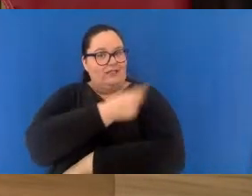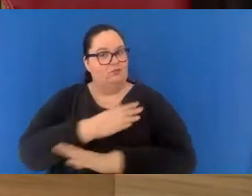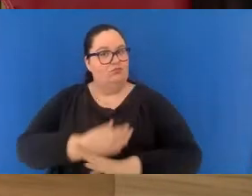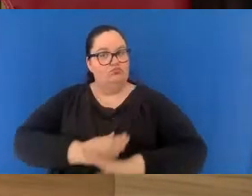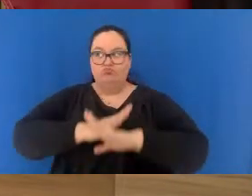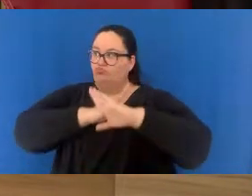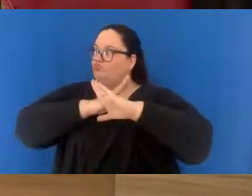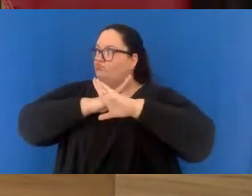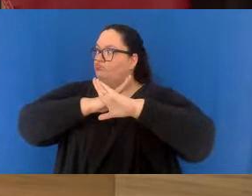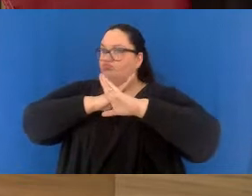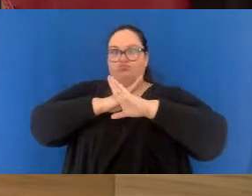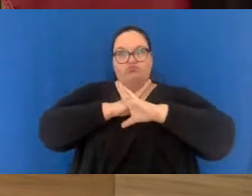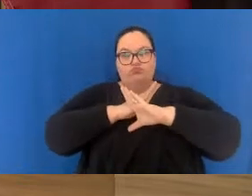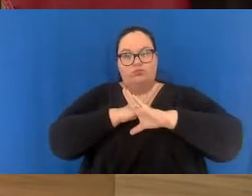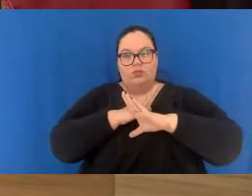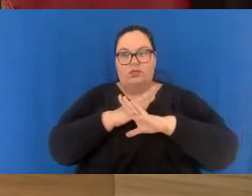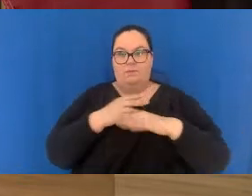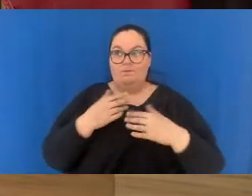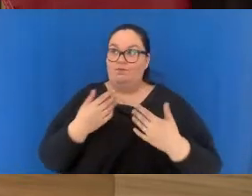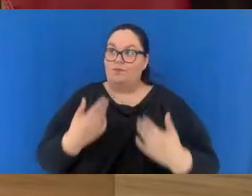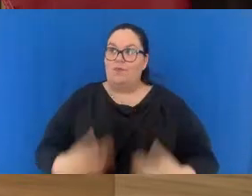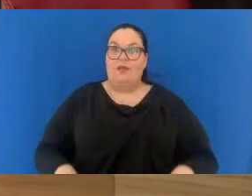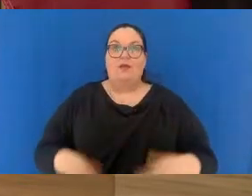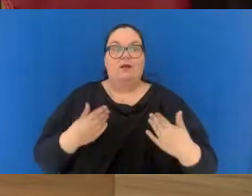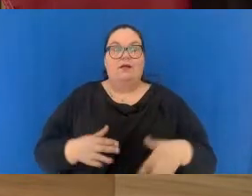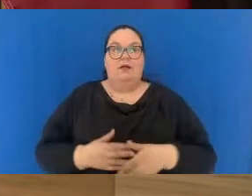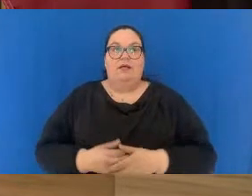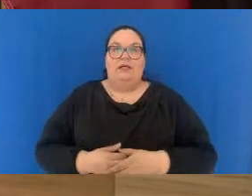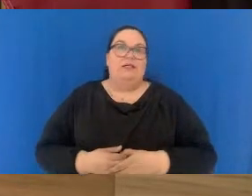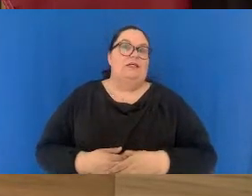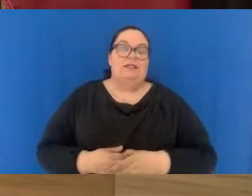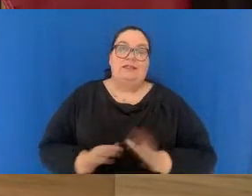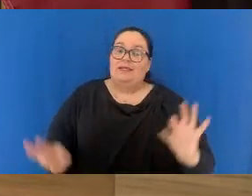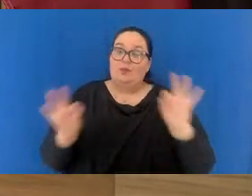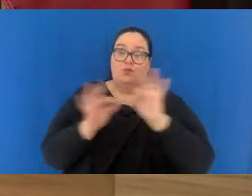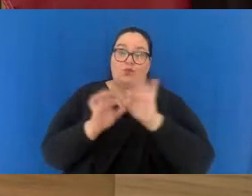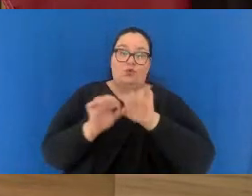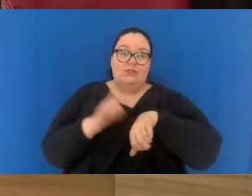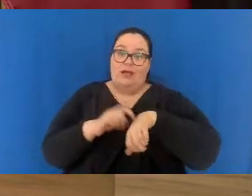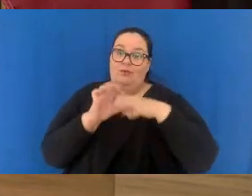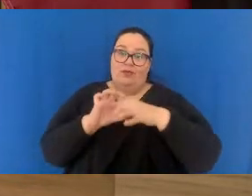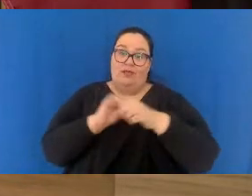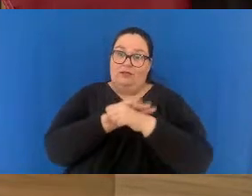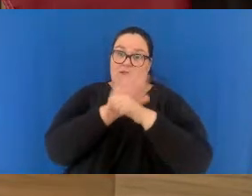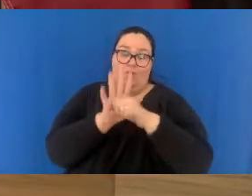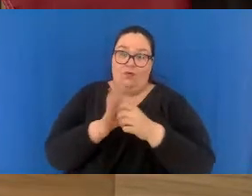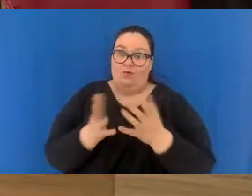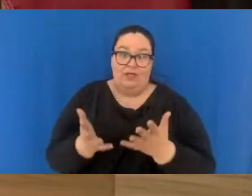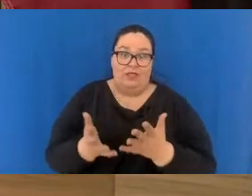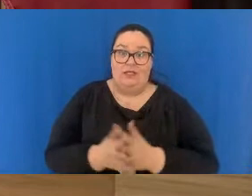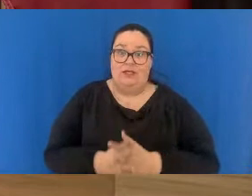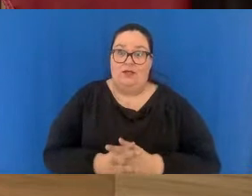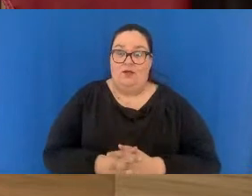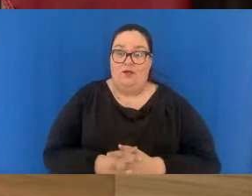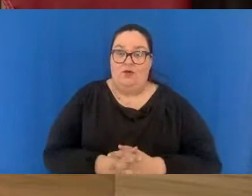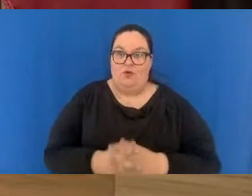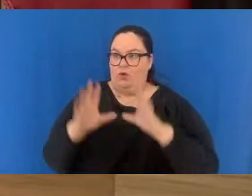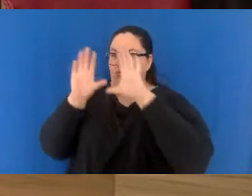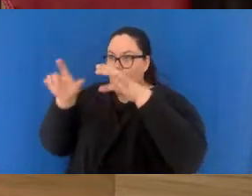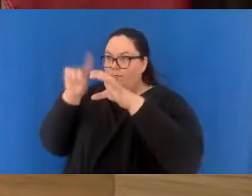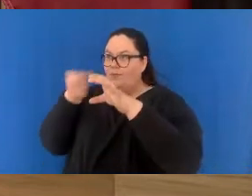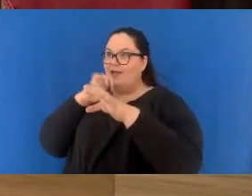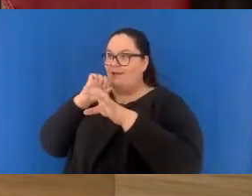now. So this is a very, very vulnerable time in the pandemic right now, whereby we're getting groups of people